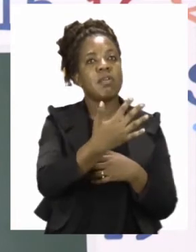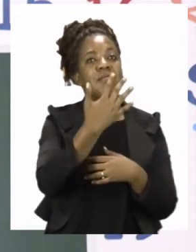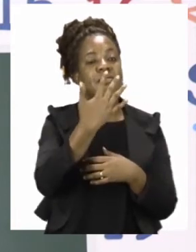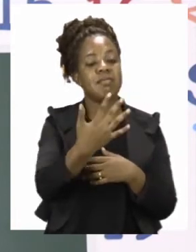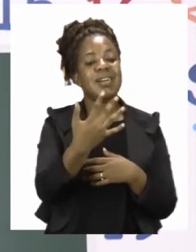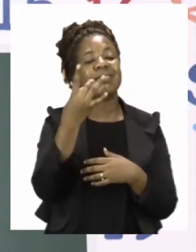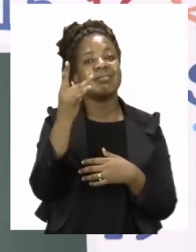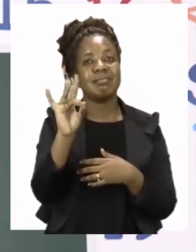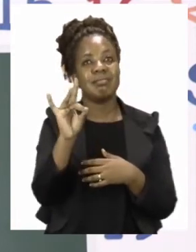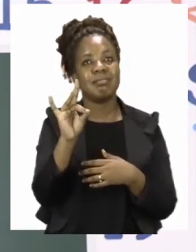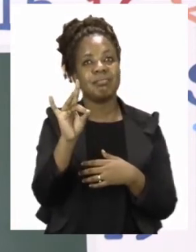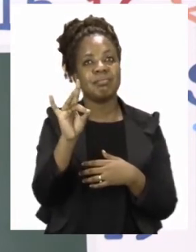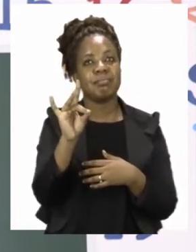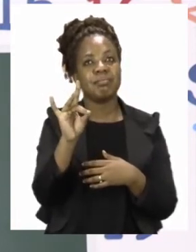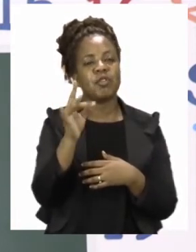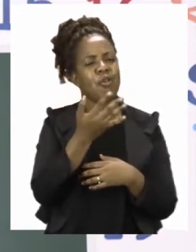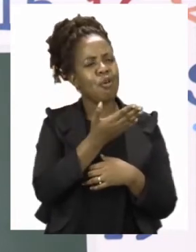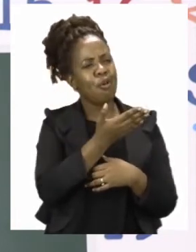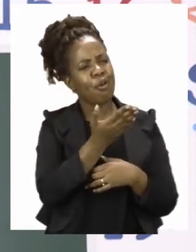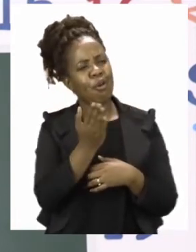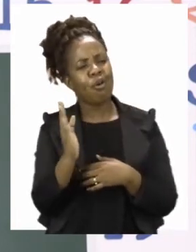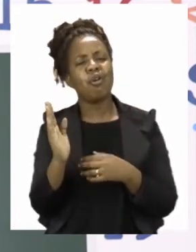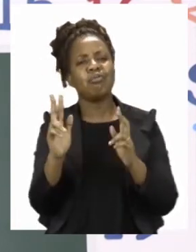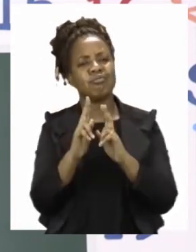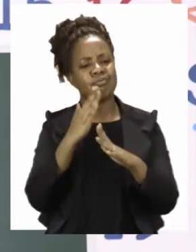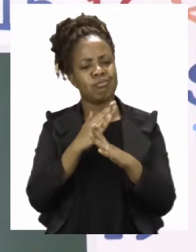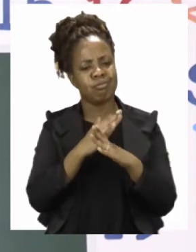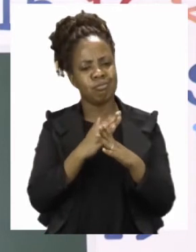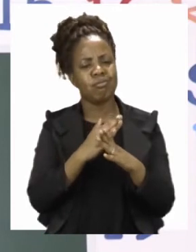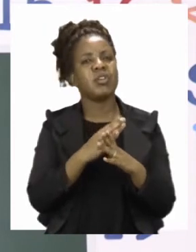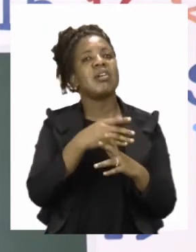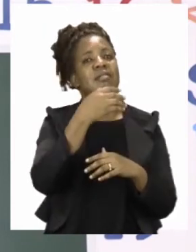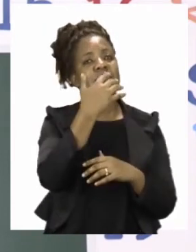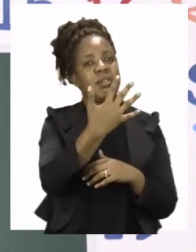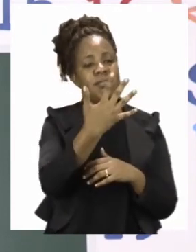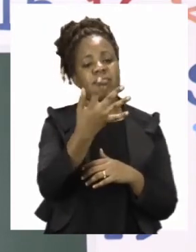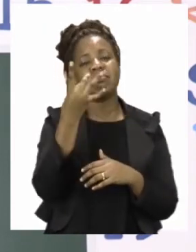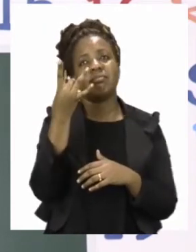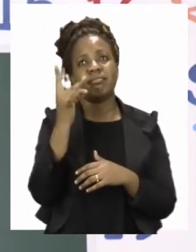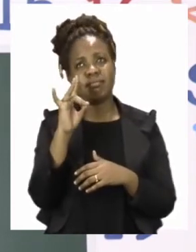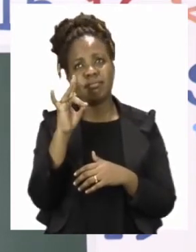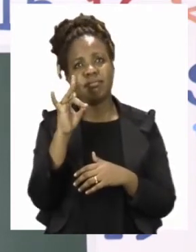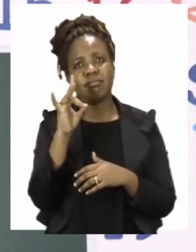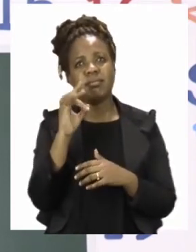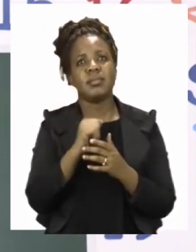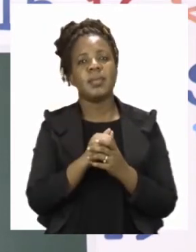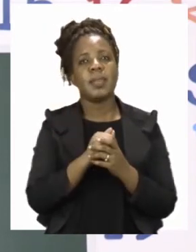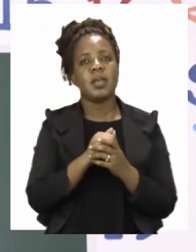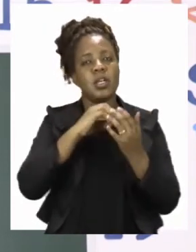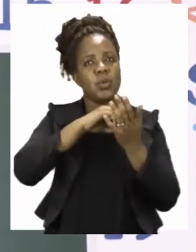is 3. So far so good, everyone. And then after that, we